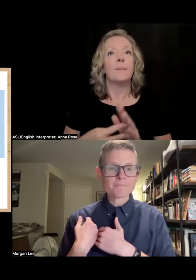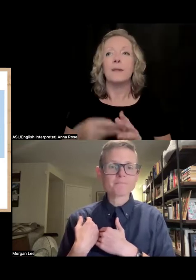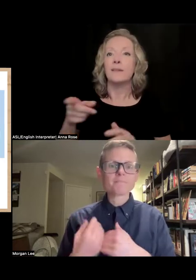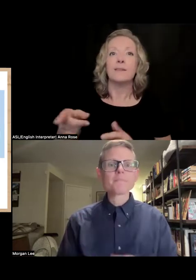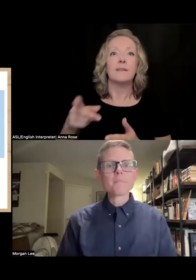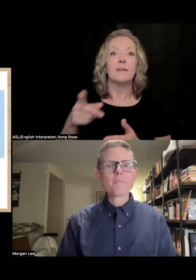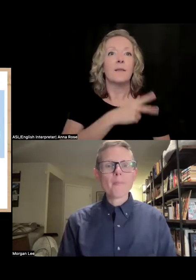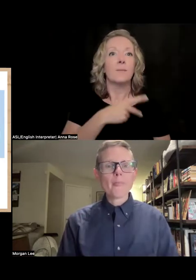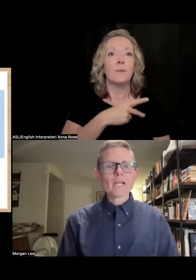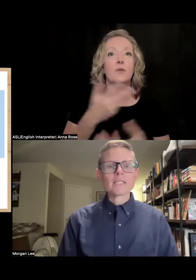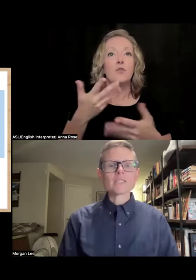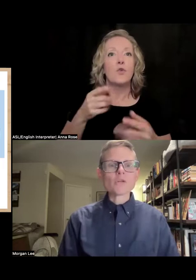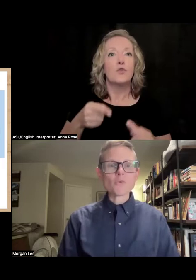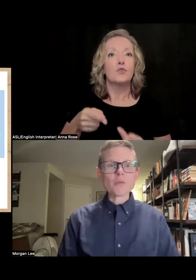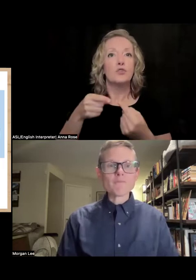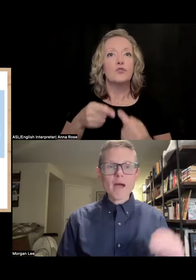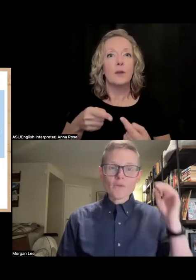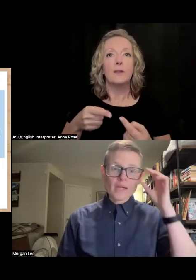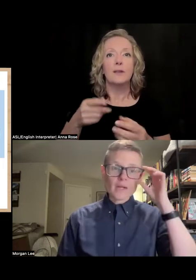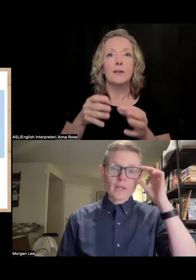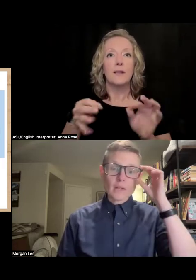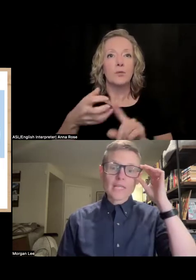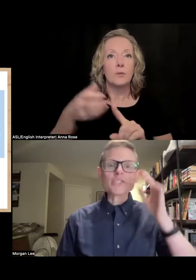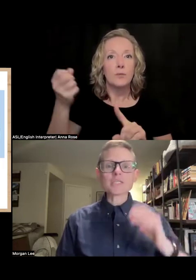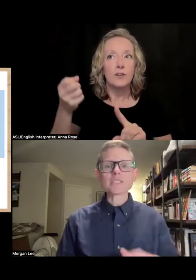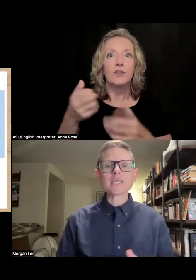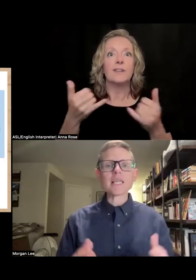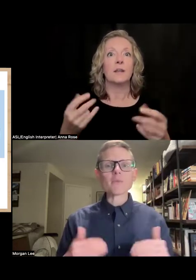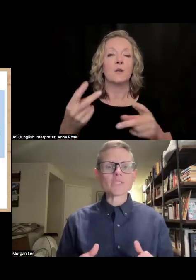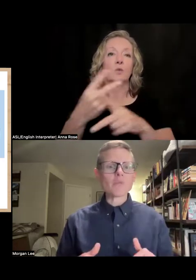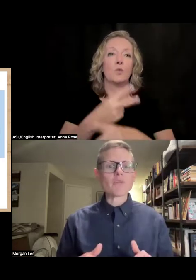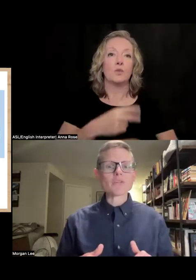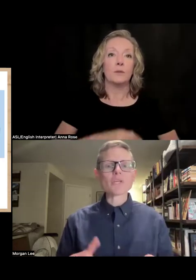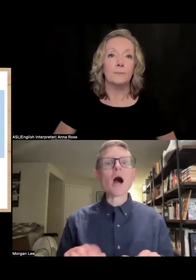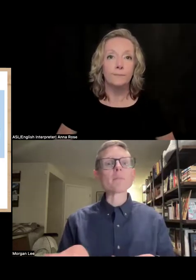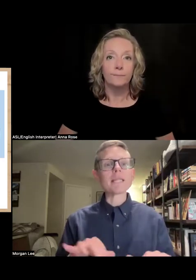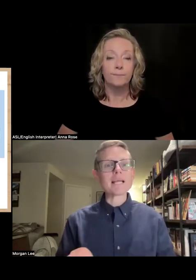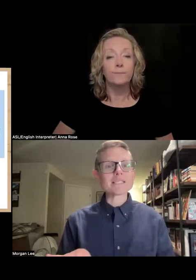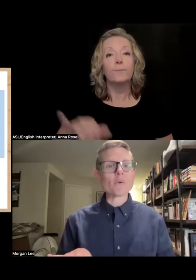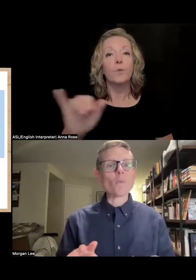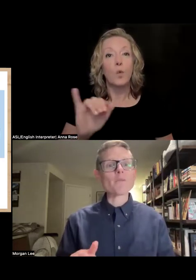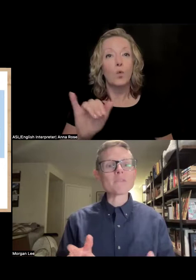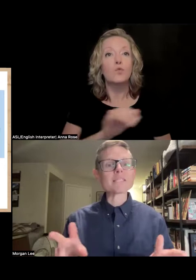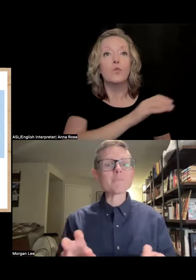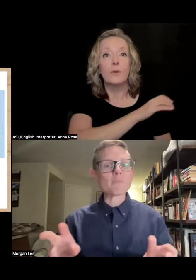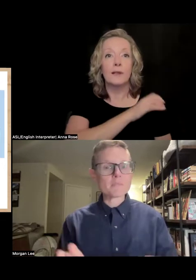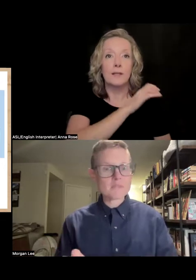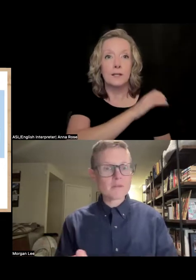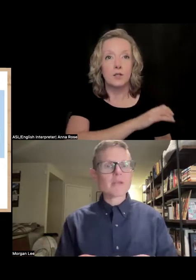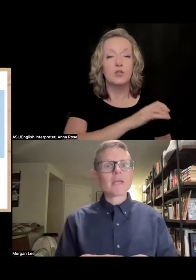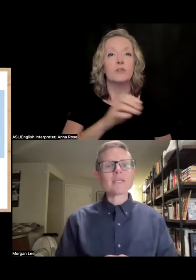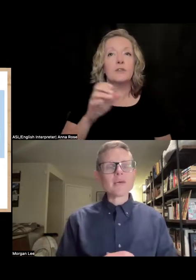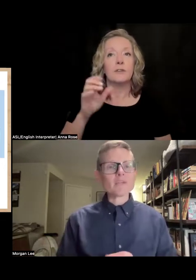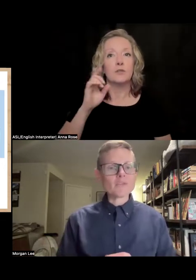deprivation. It's also been found that clinicians see language deprivation commonly as one of the